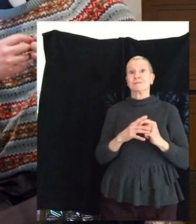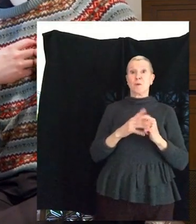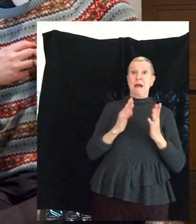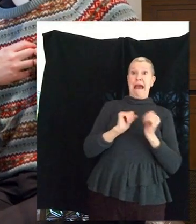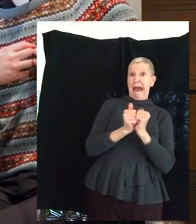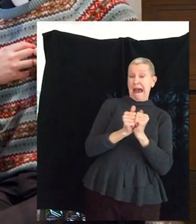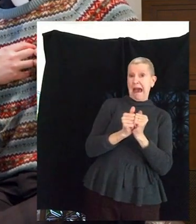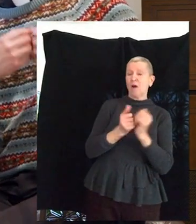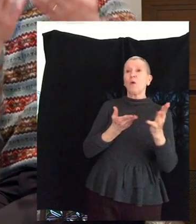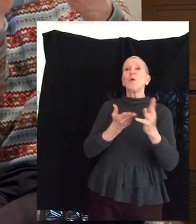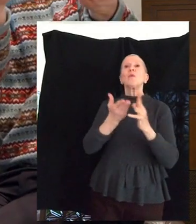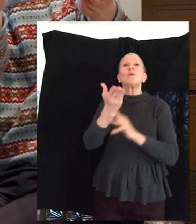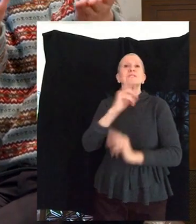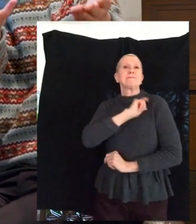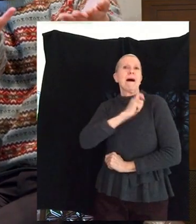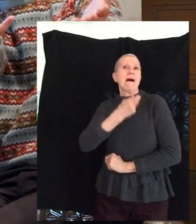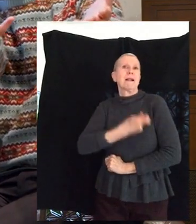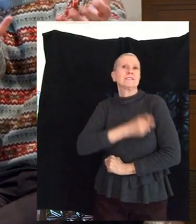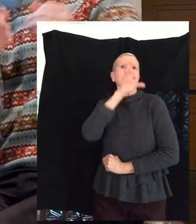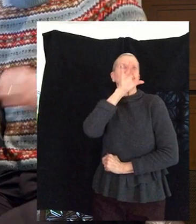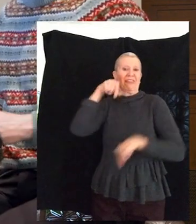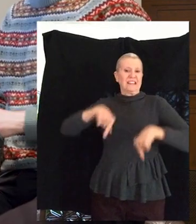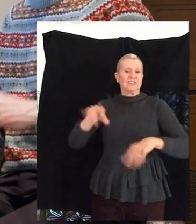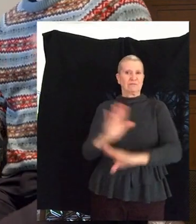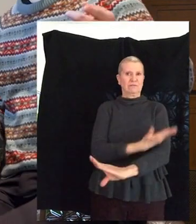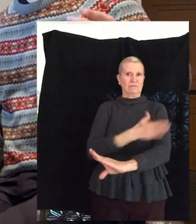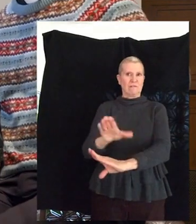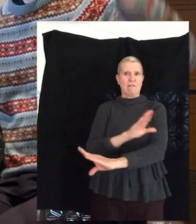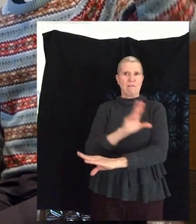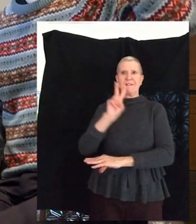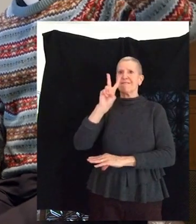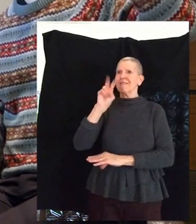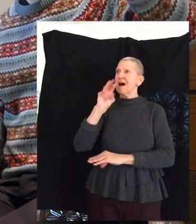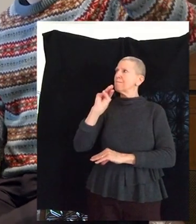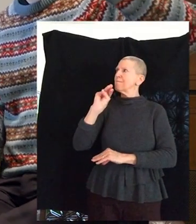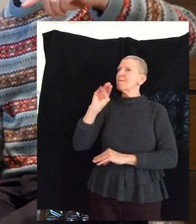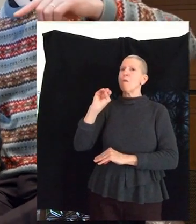Spanish. Vamos con Dios. Vamos con Dios. Try it once.